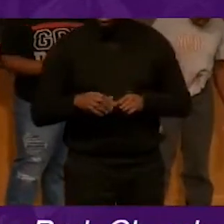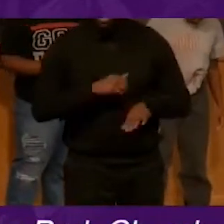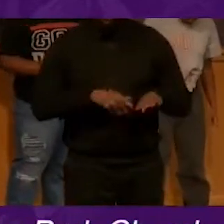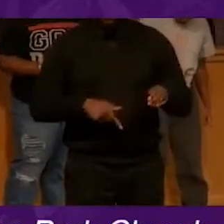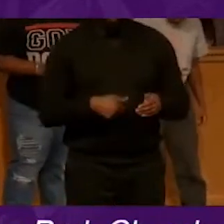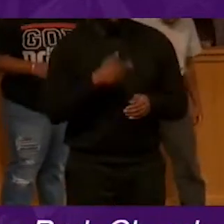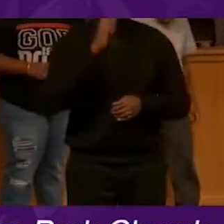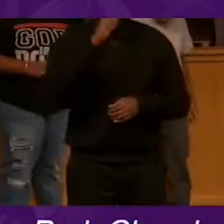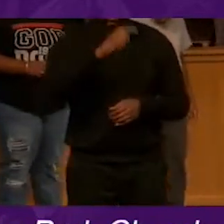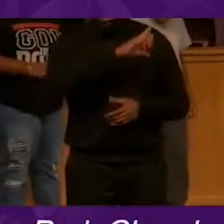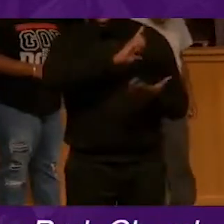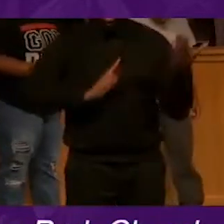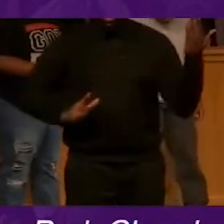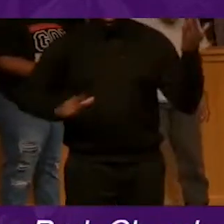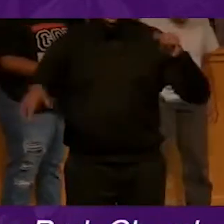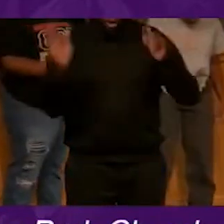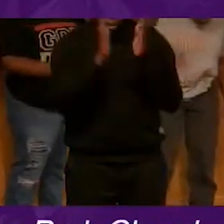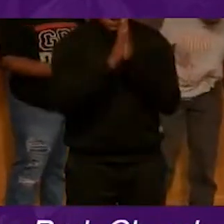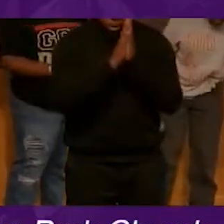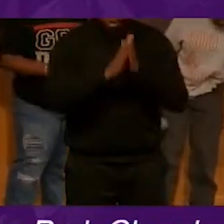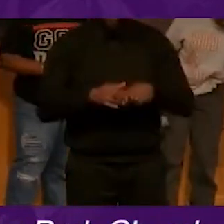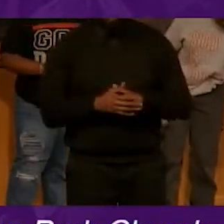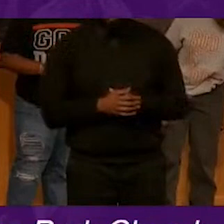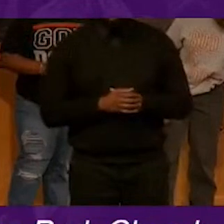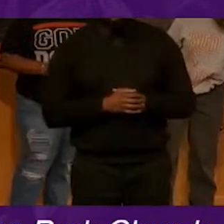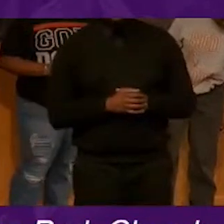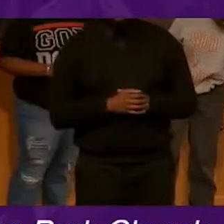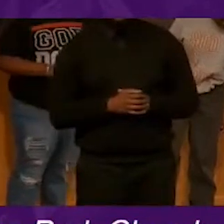to the Lord in prayer. Let us go to God in prayer.